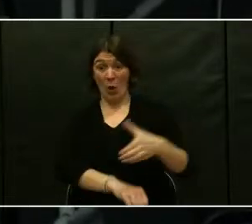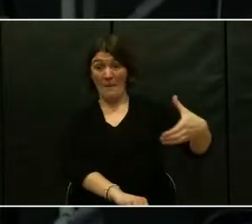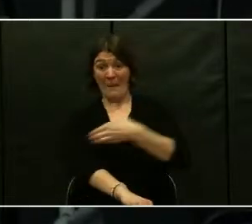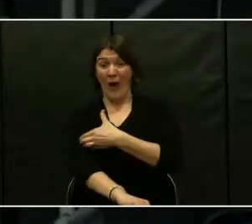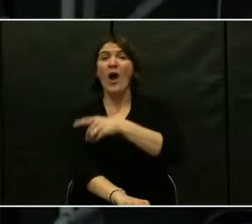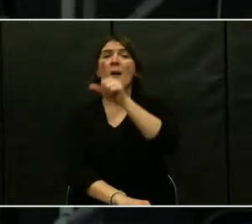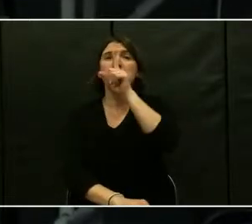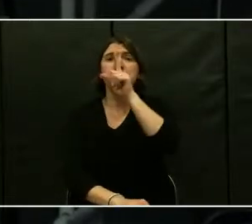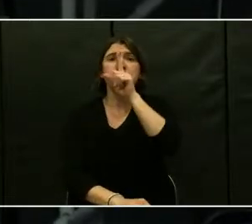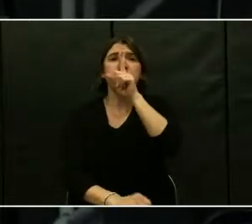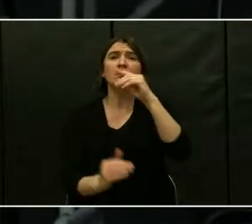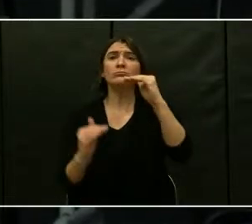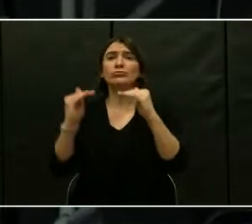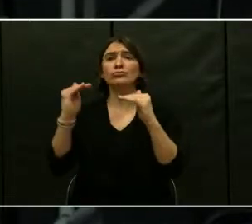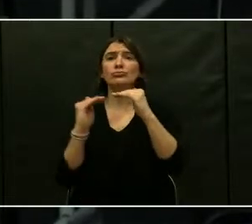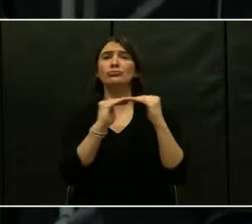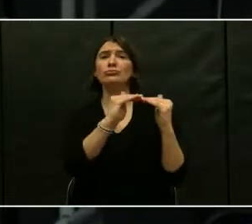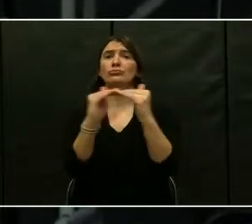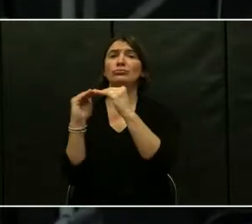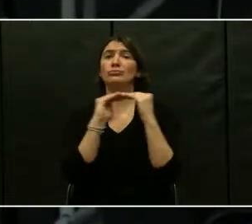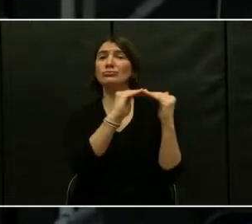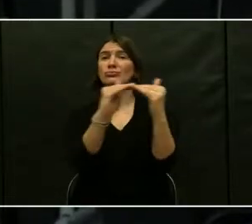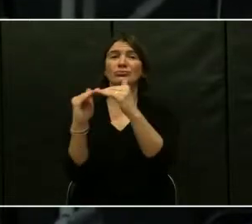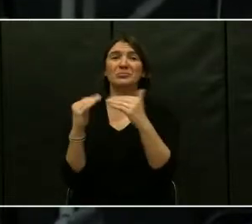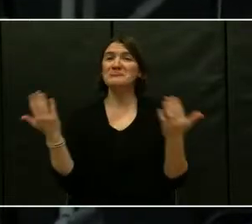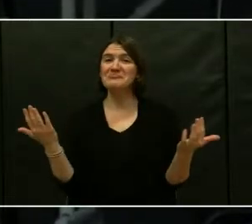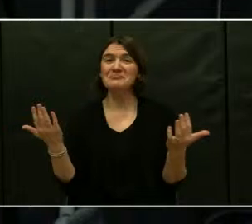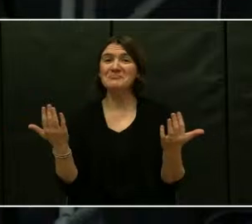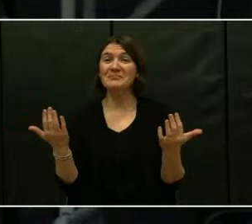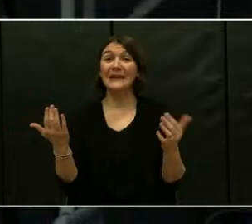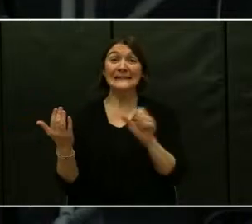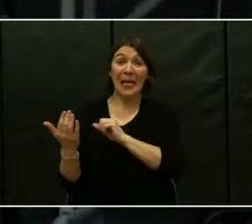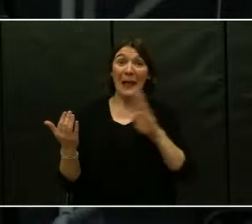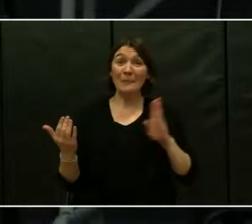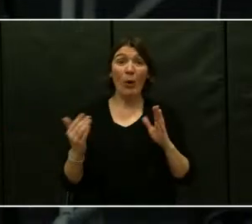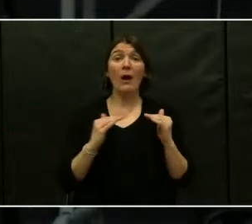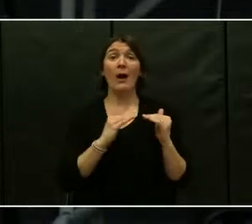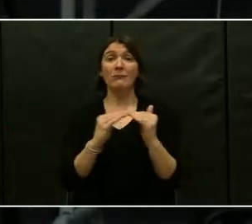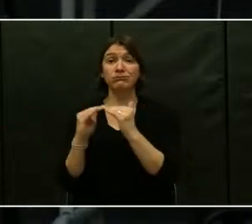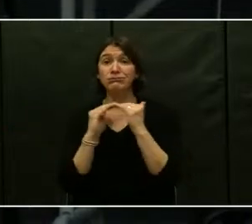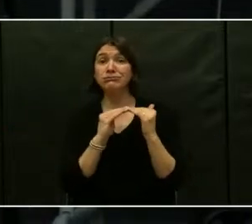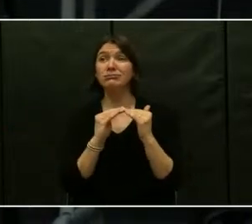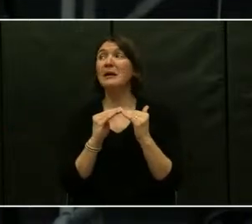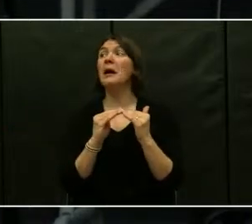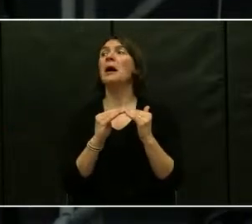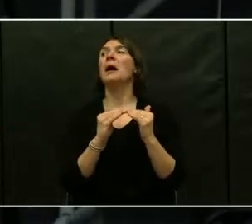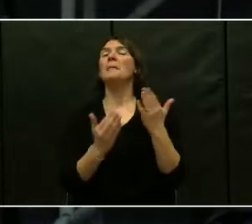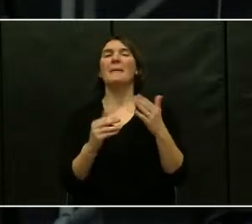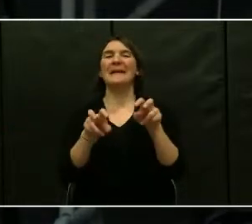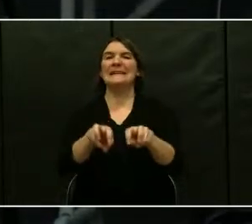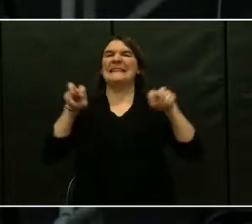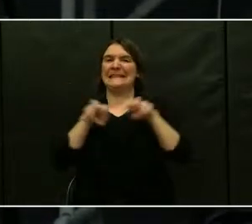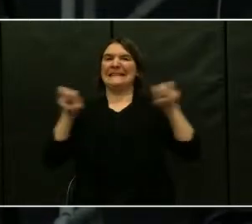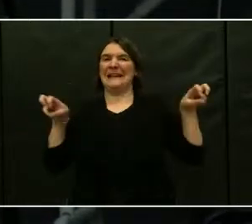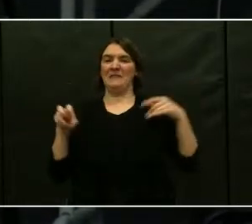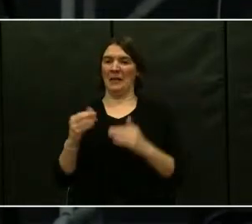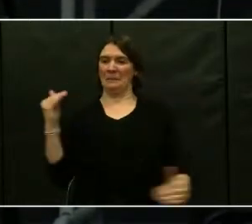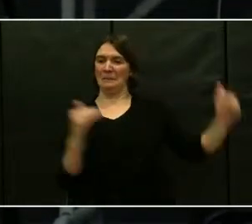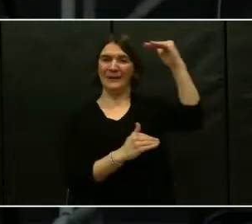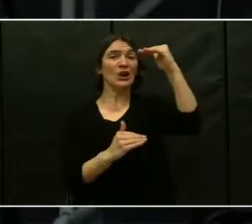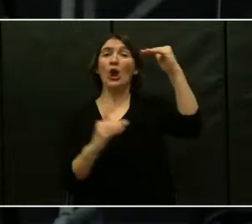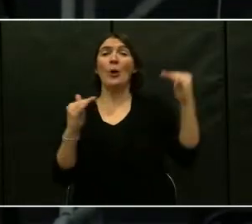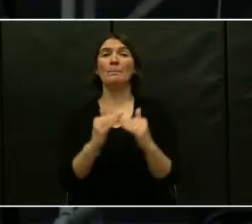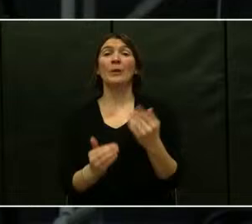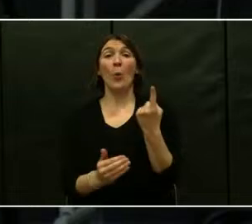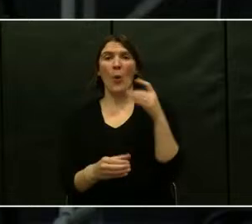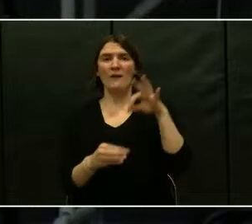power we arrive here as equals even members of the select board despite the traditional seating arrangements get one